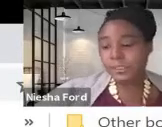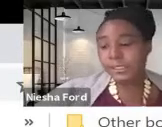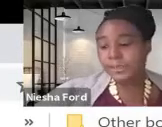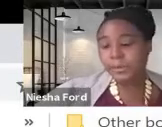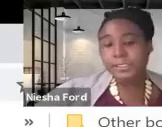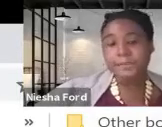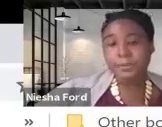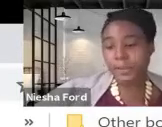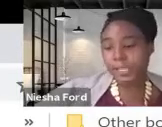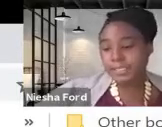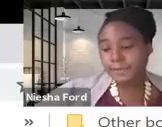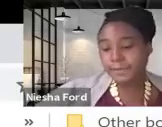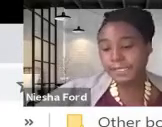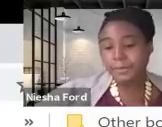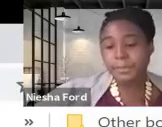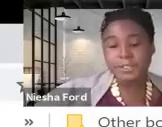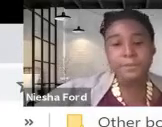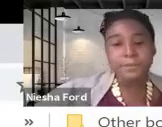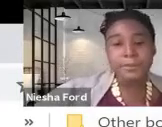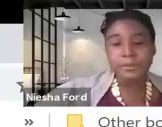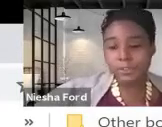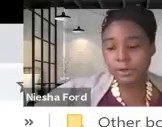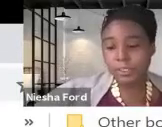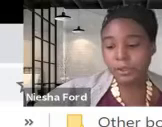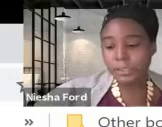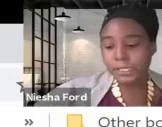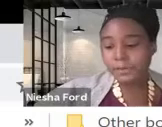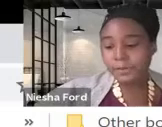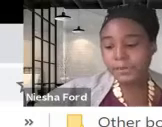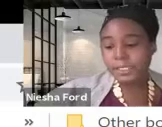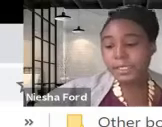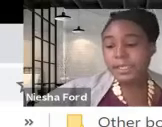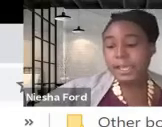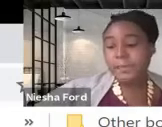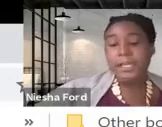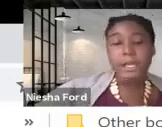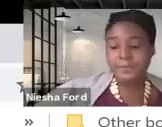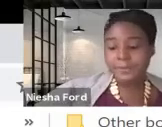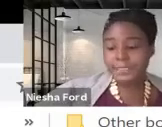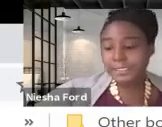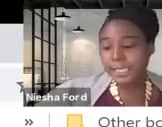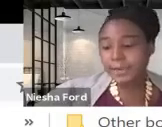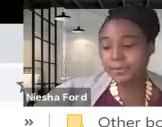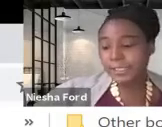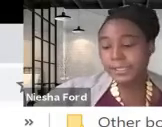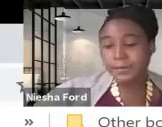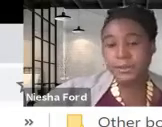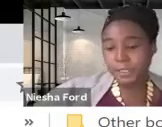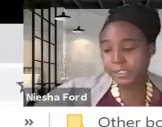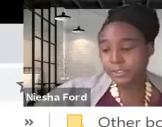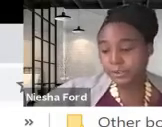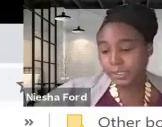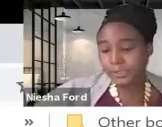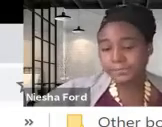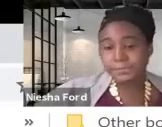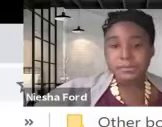sheet really explores different ways of getting information from people during open interviews, and it helps facilitate what the interviewer